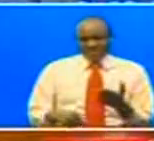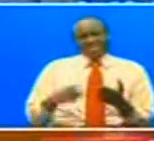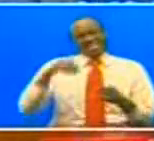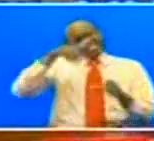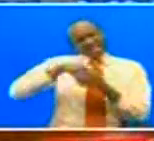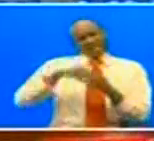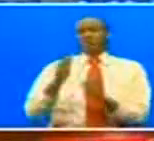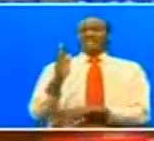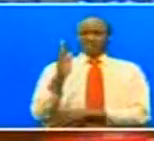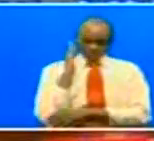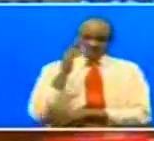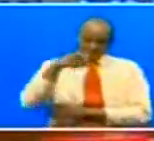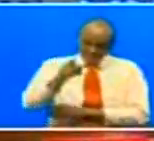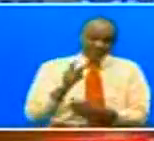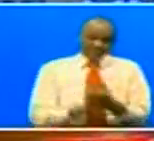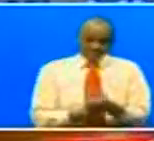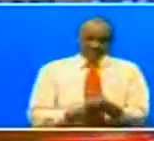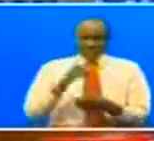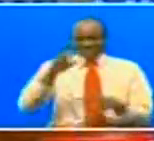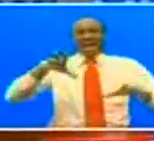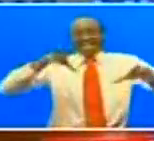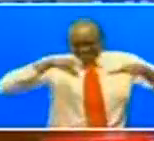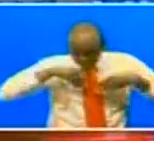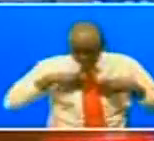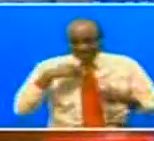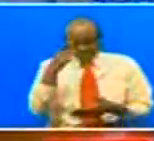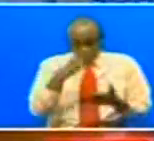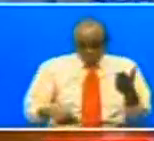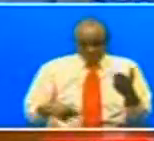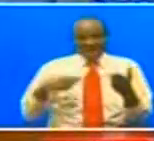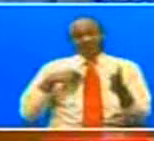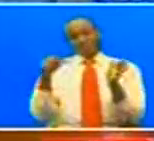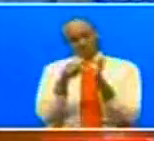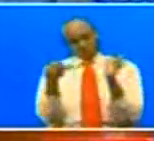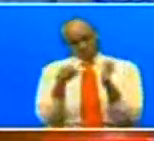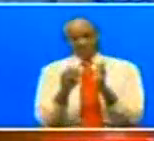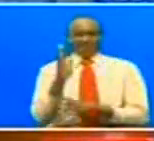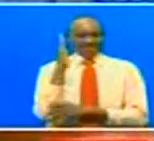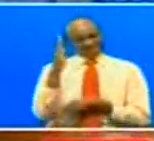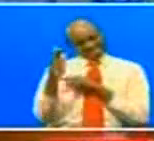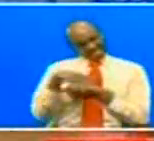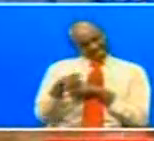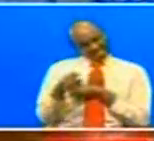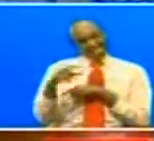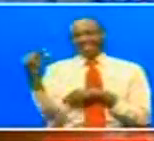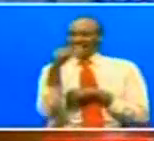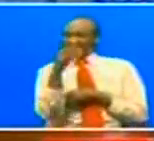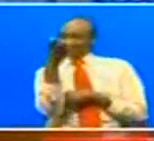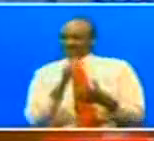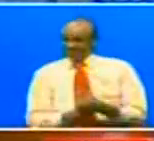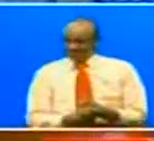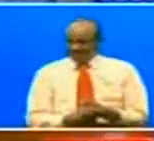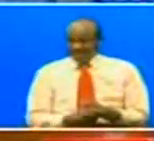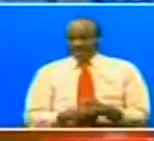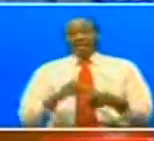Security Minister Major General Joseph Nkaiseri admitted there was a lapse in security during the Garissa attacks. A couple